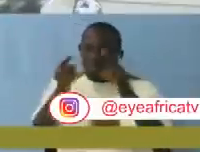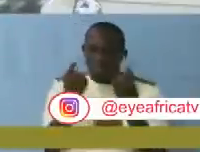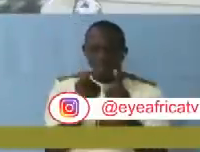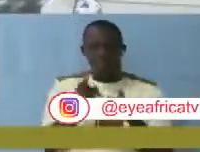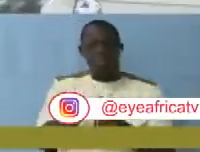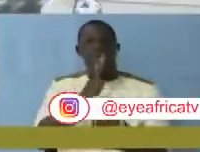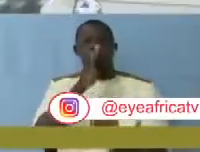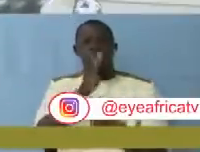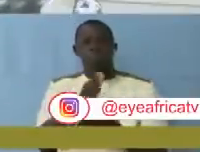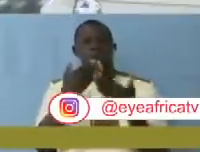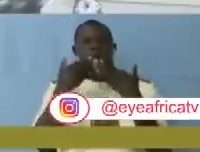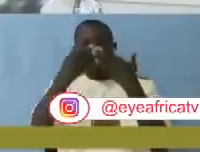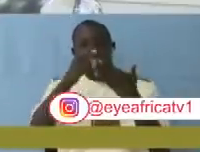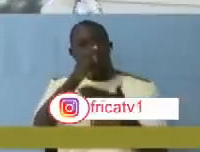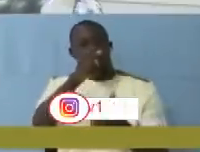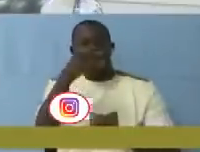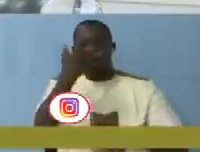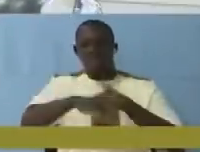true.